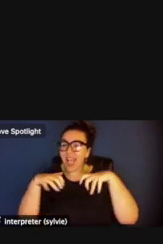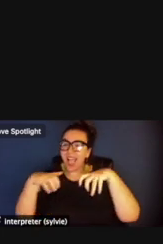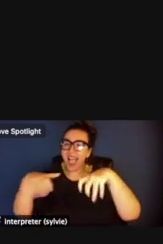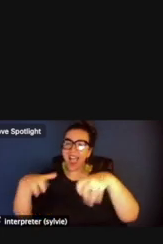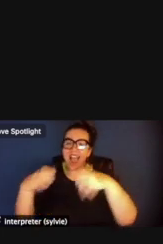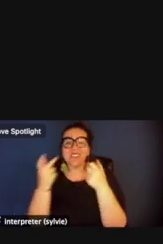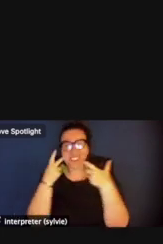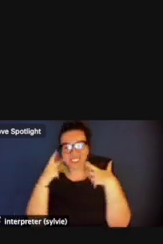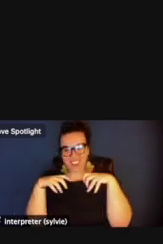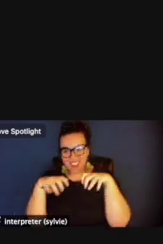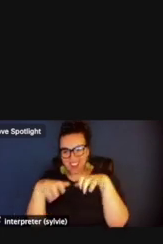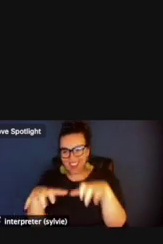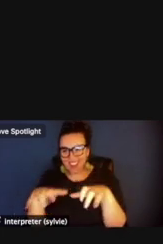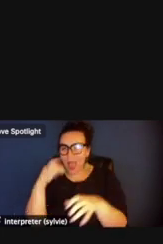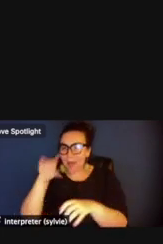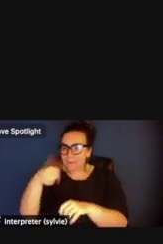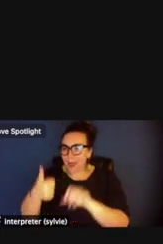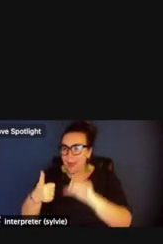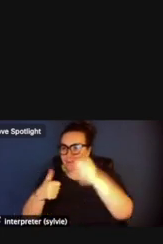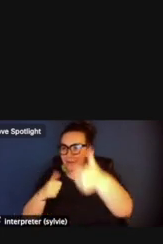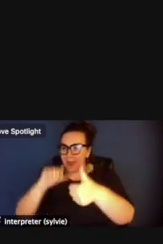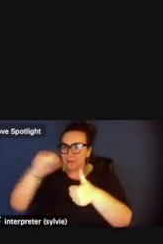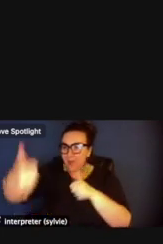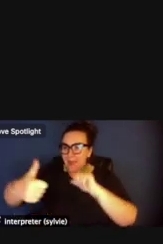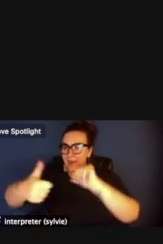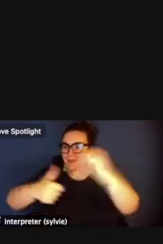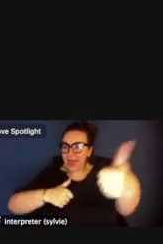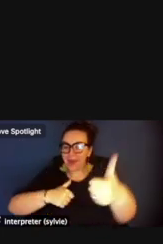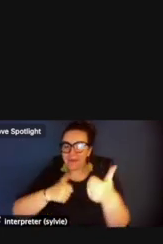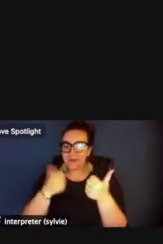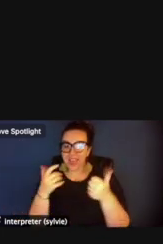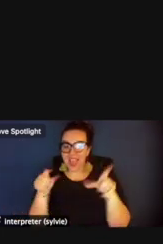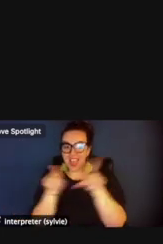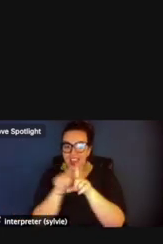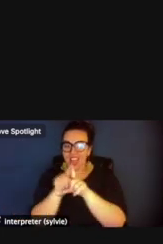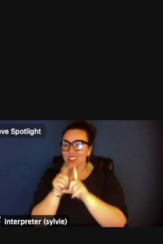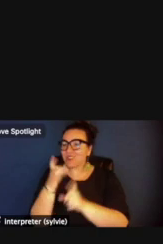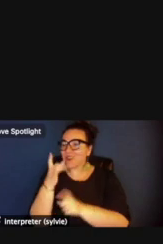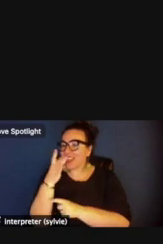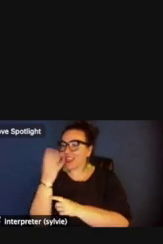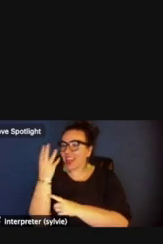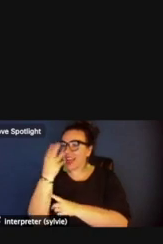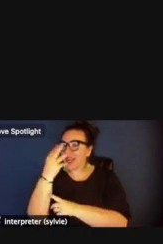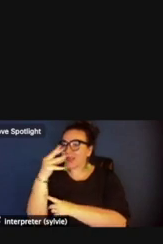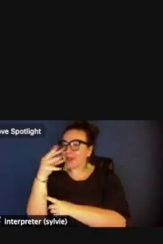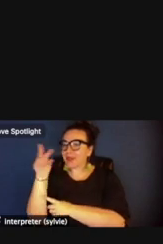windmills. Mm-hmm. And a lot. And a lot of lighthouses.